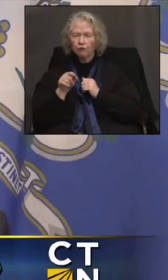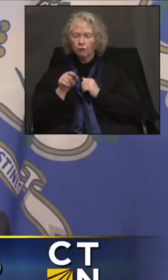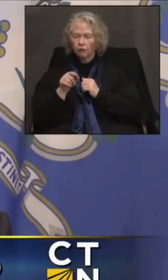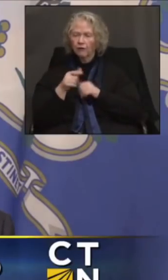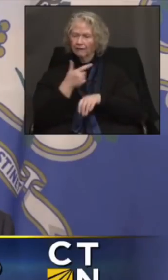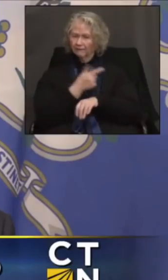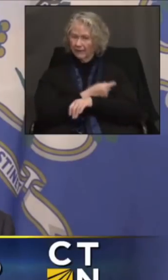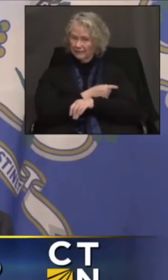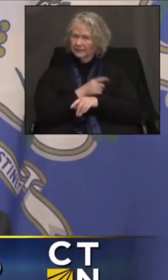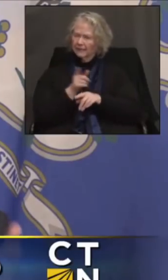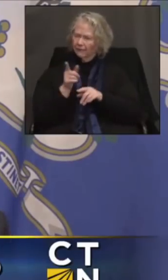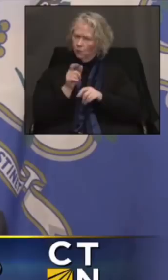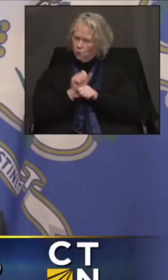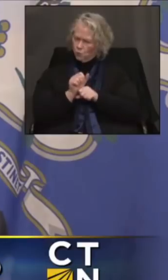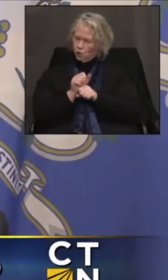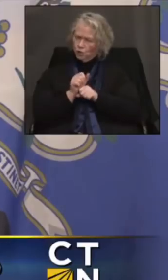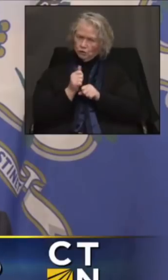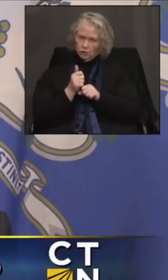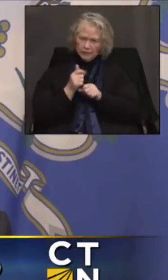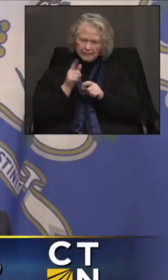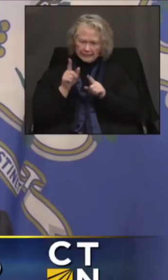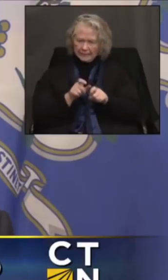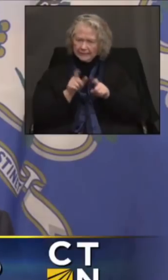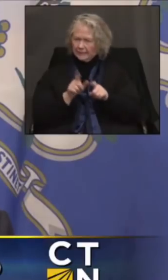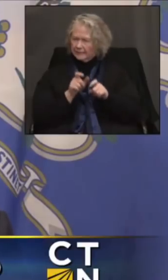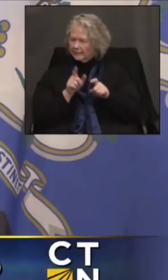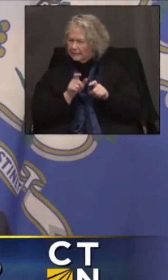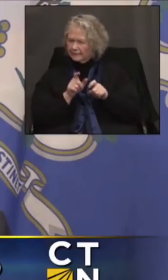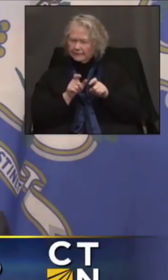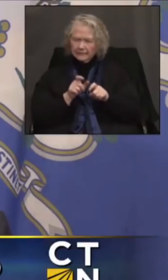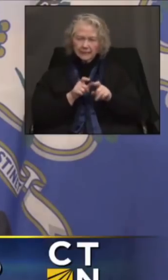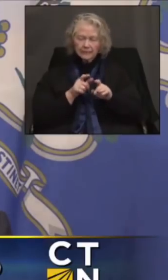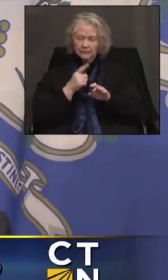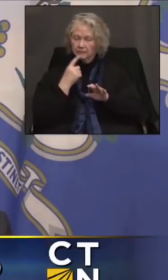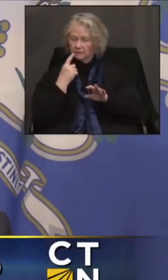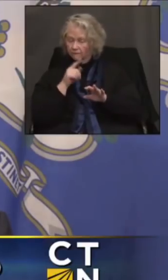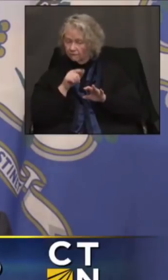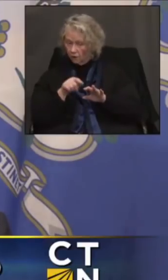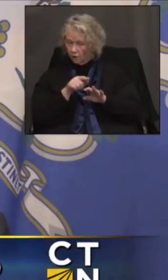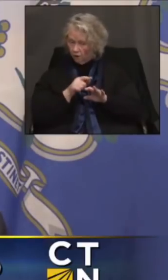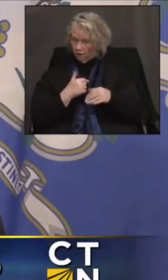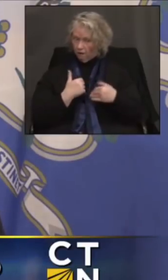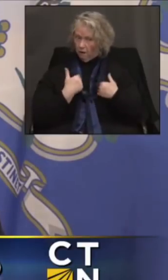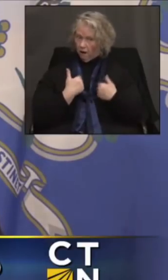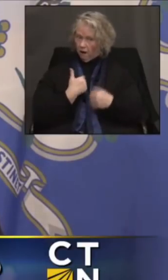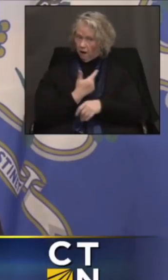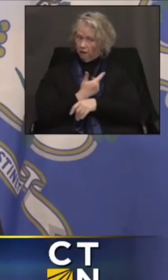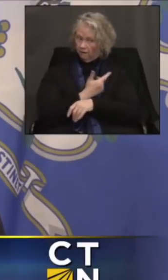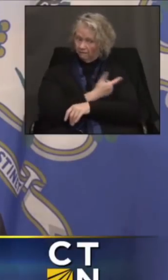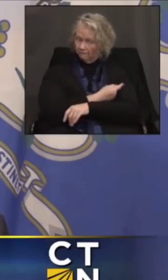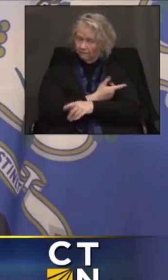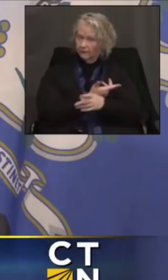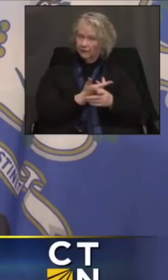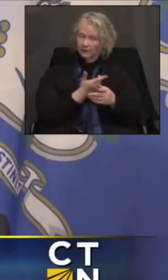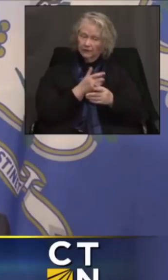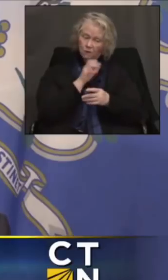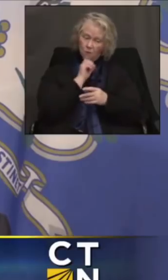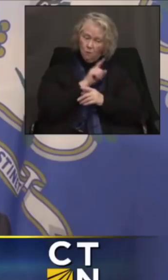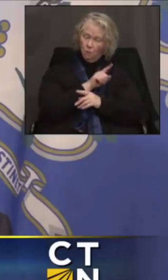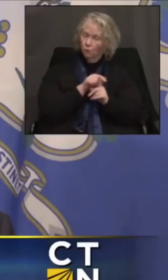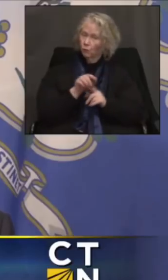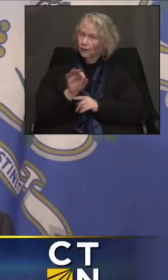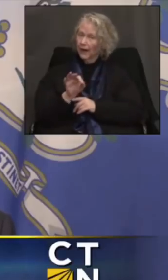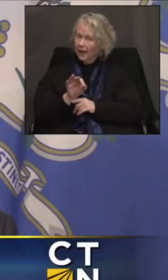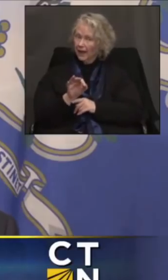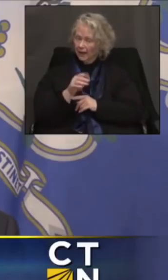and they are working hard. They're getting testing done for, vaccinations as young as that, 1 to 9 age